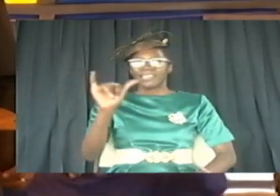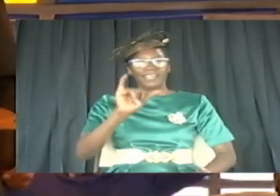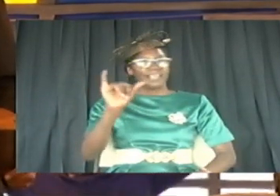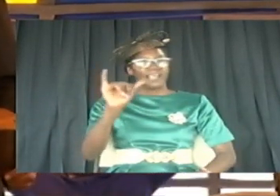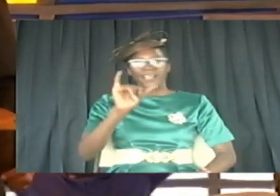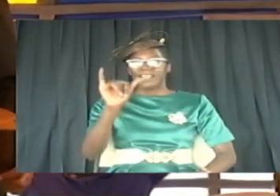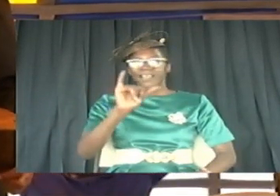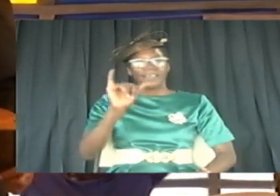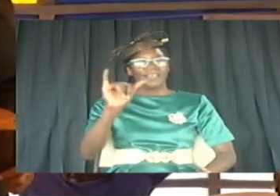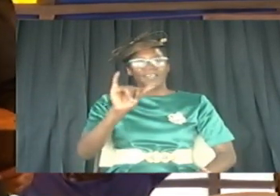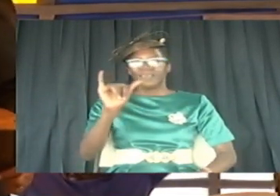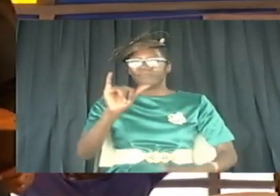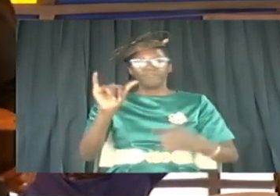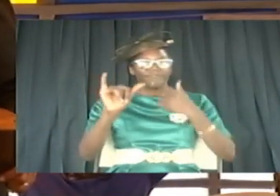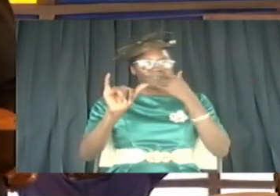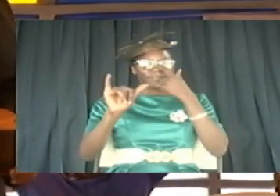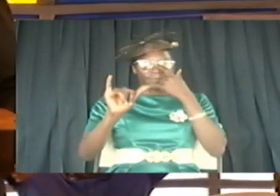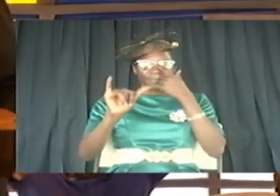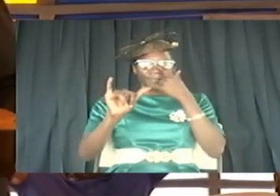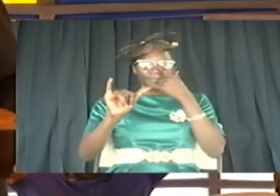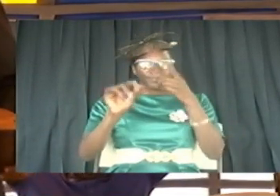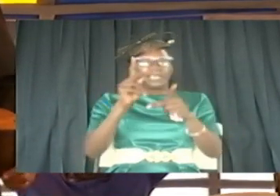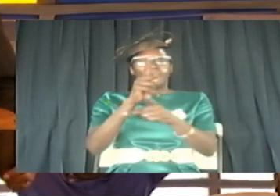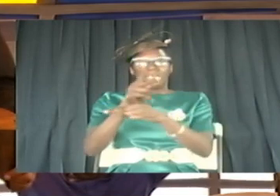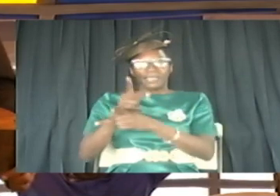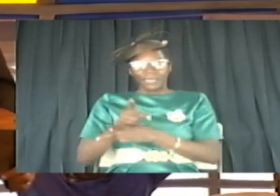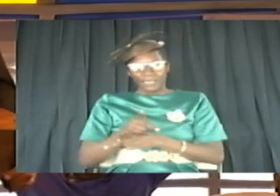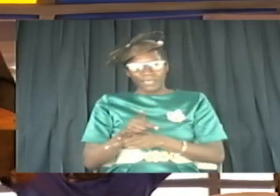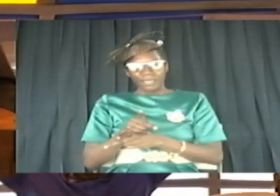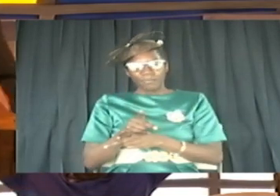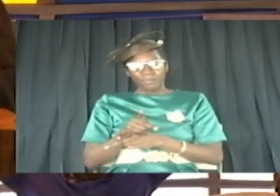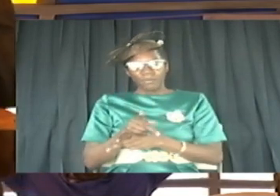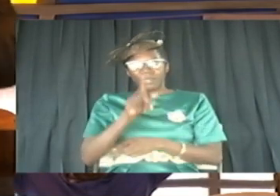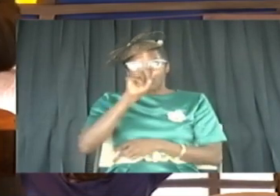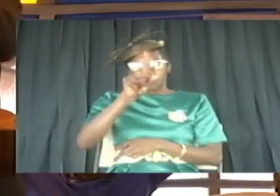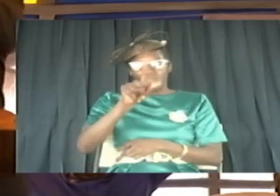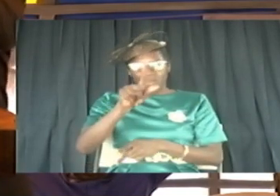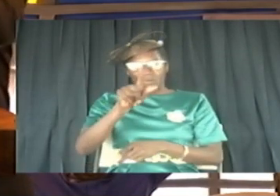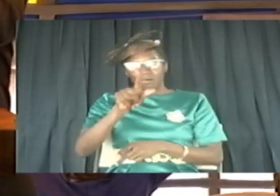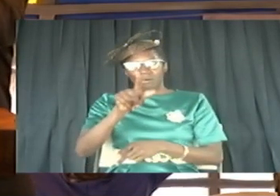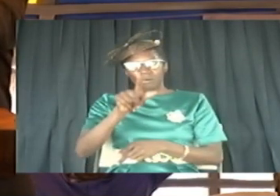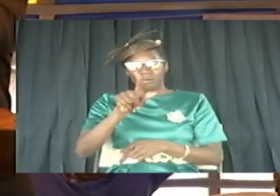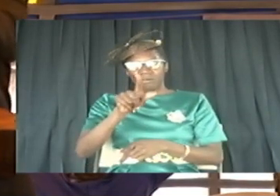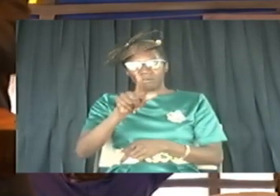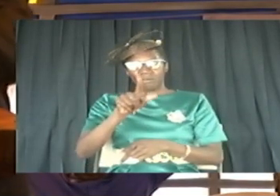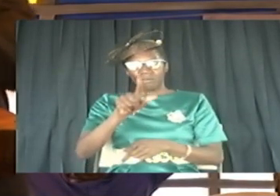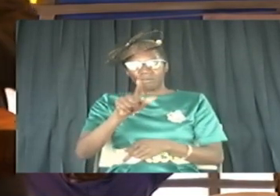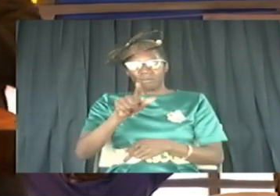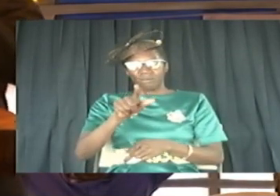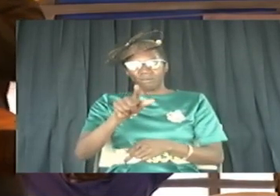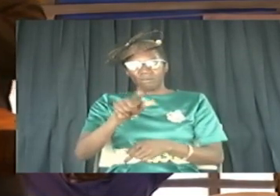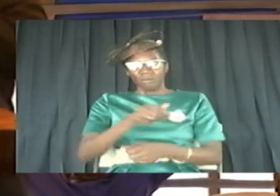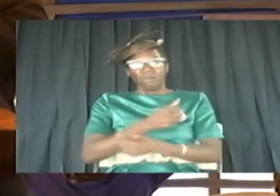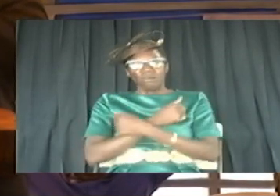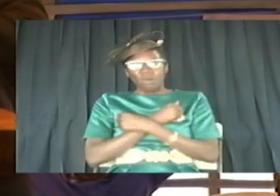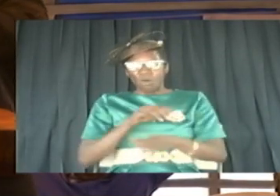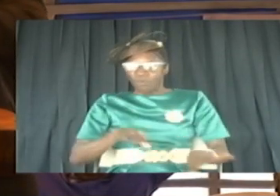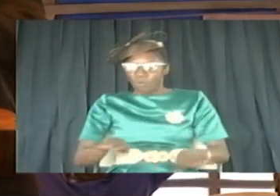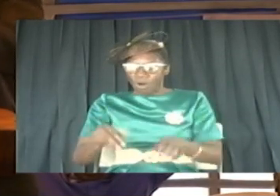Yes. Maintain your integrity. Walk with God.